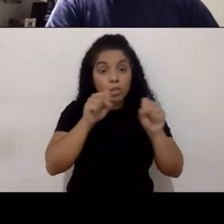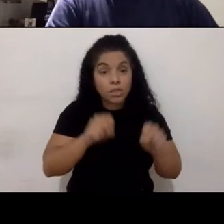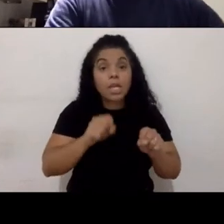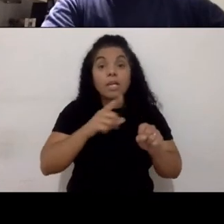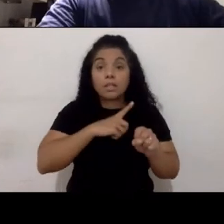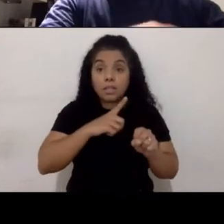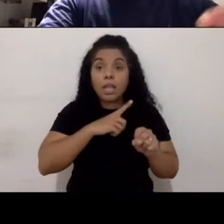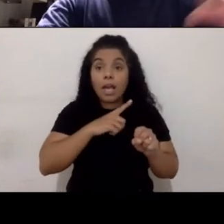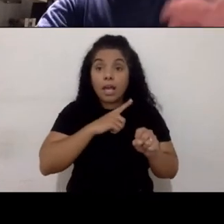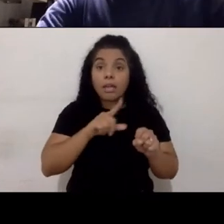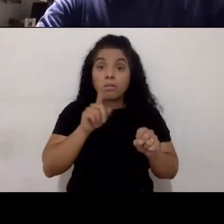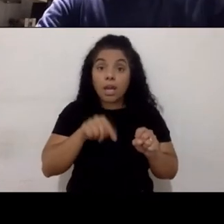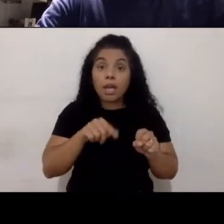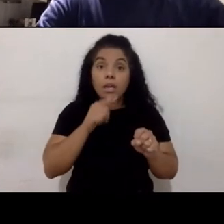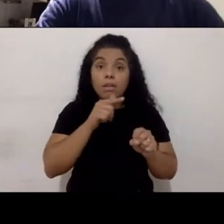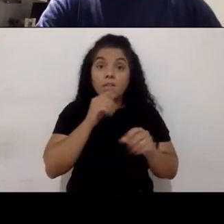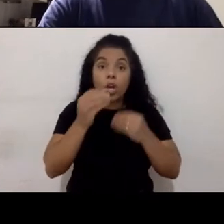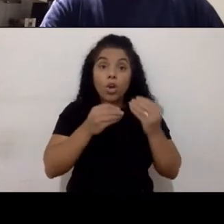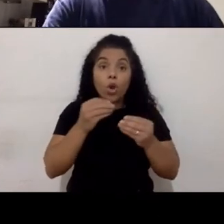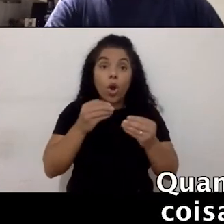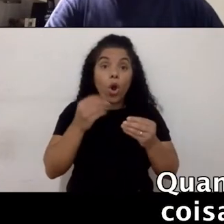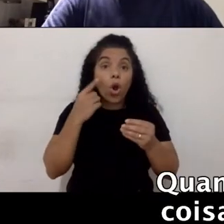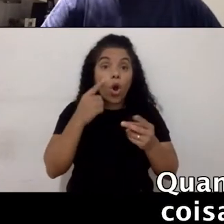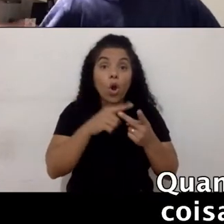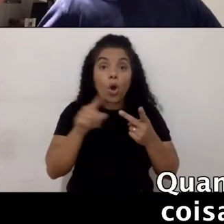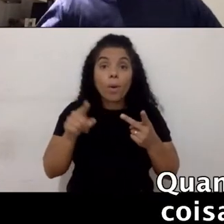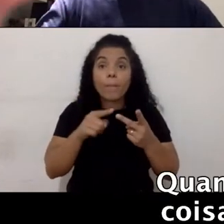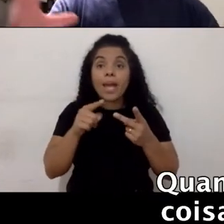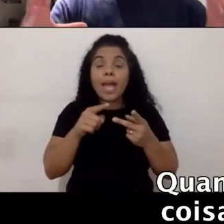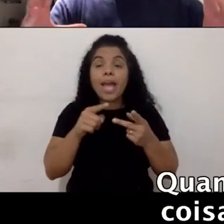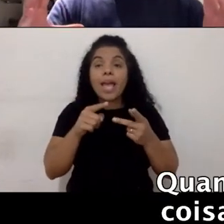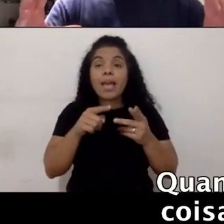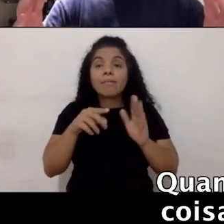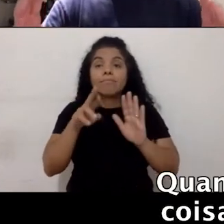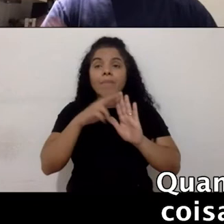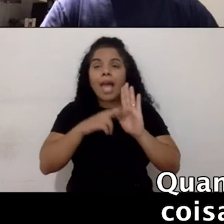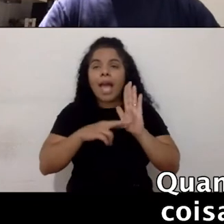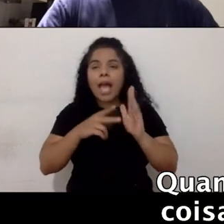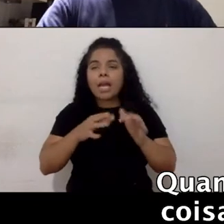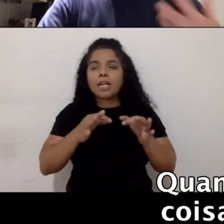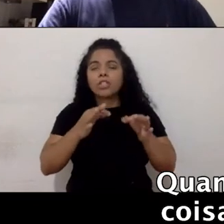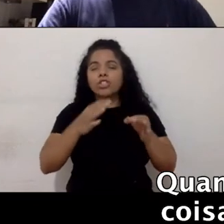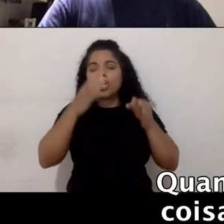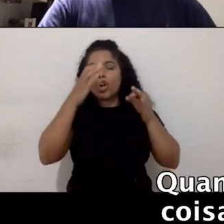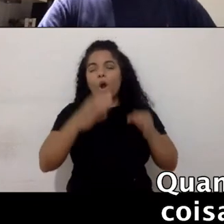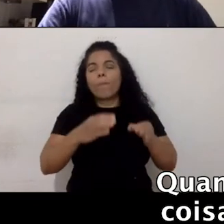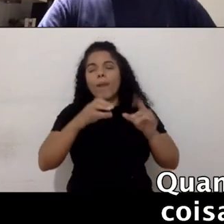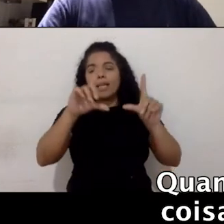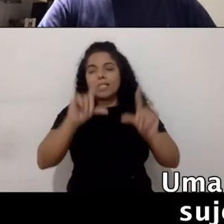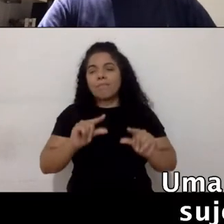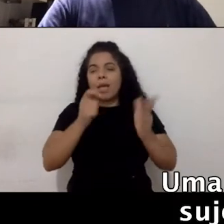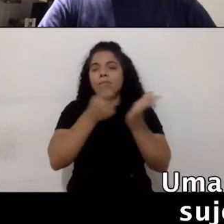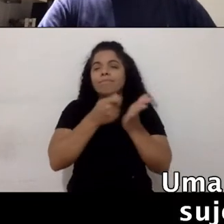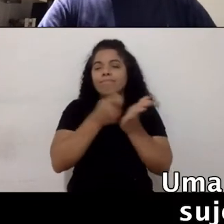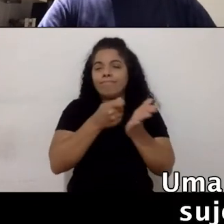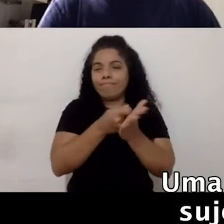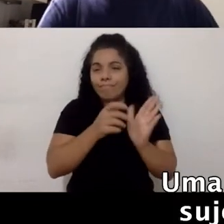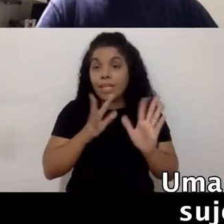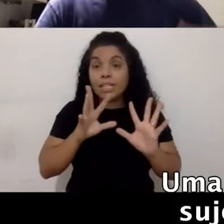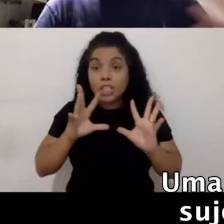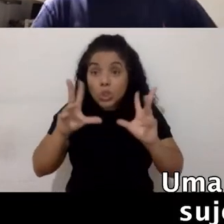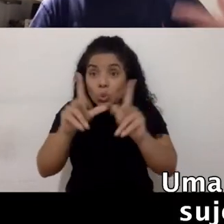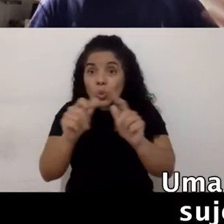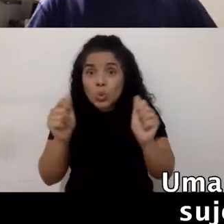requirements without, much more easily. Whereas when we have everything in a single thing, a change to something trivial, like an image on the